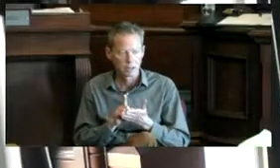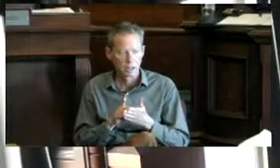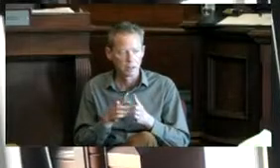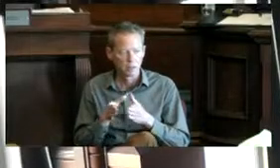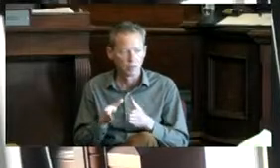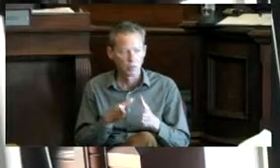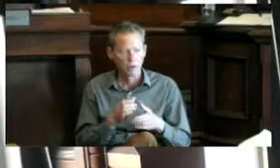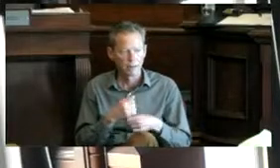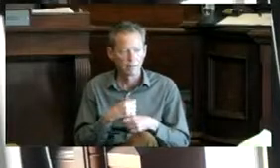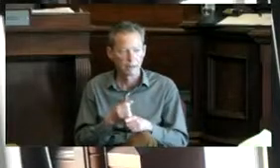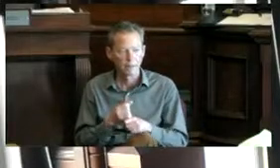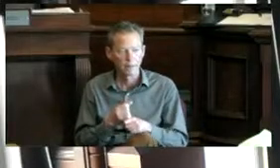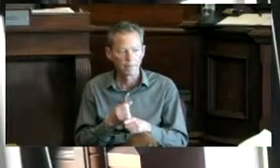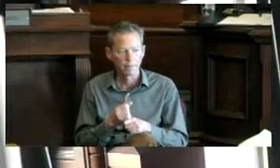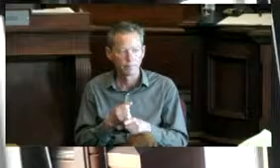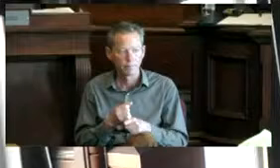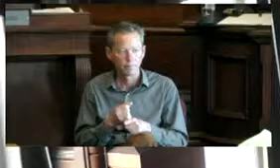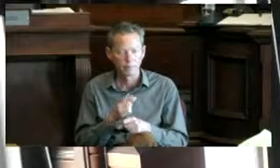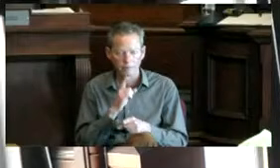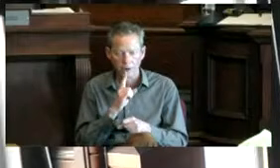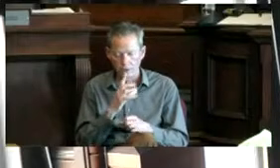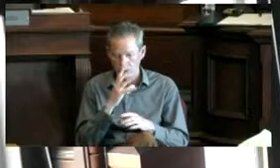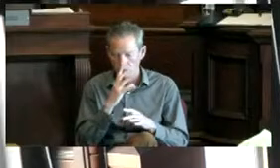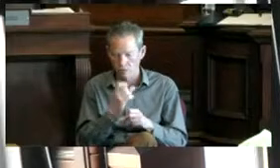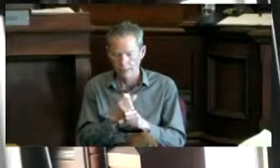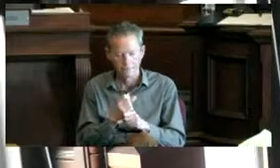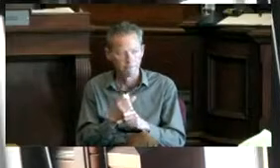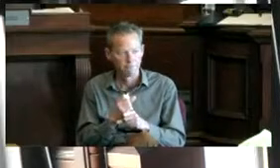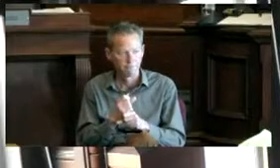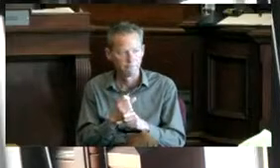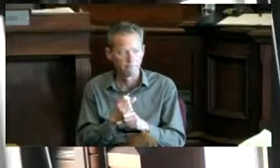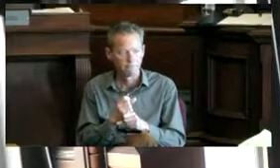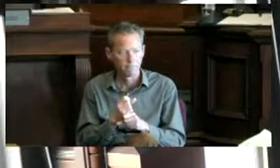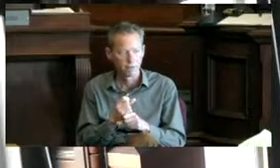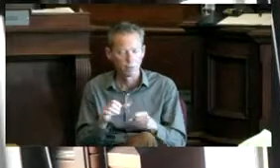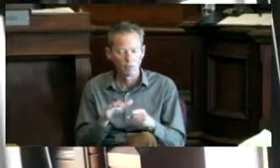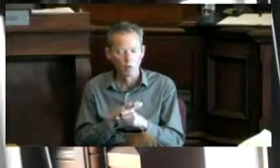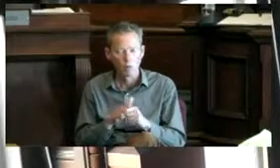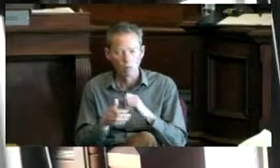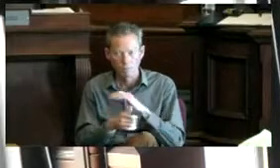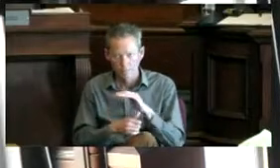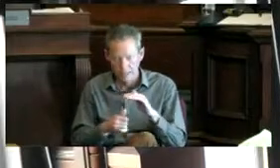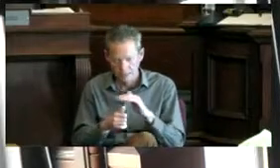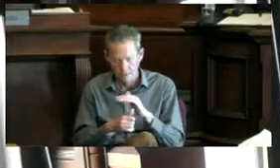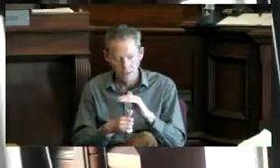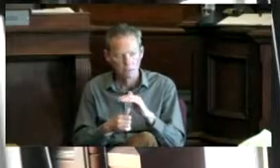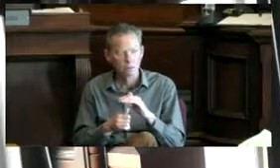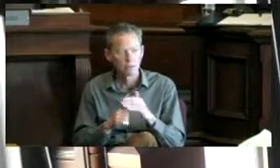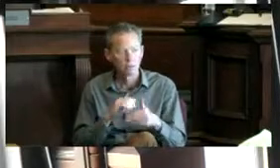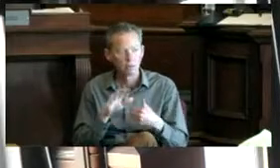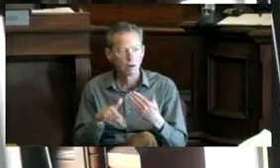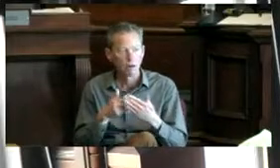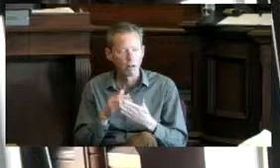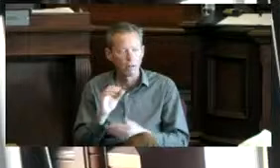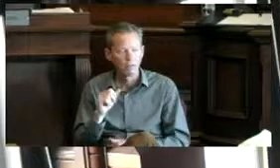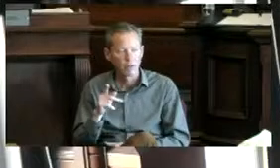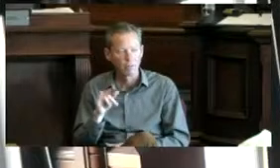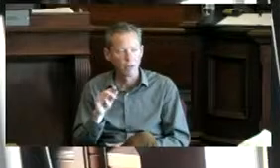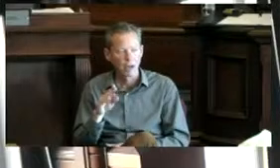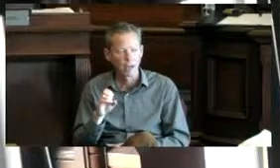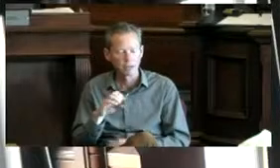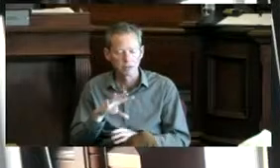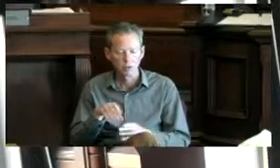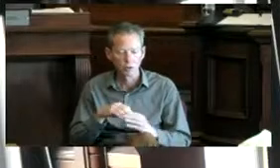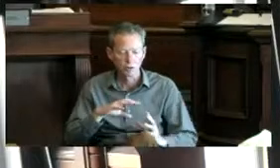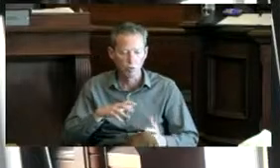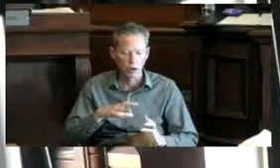way that made them very, very attractive, with full basements, with all of the appliances, including washers